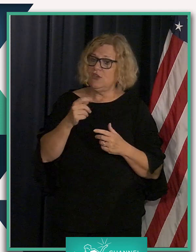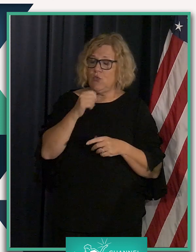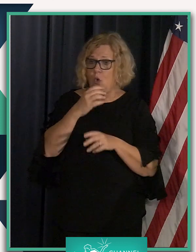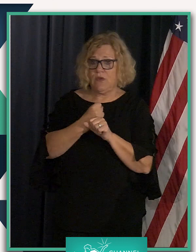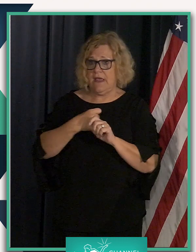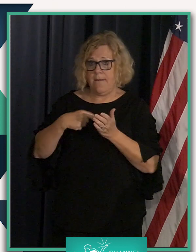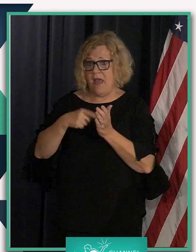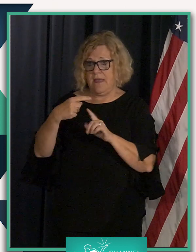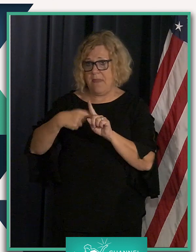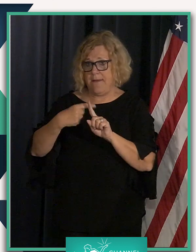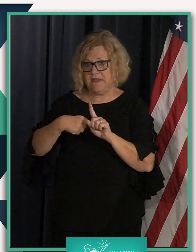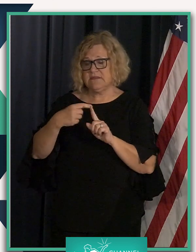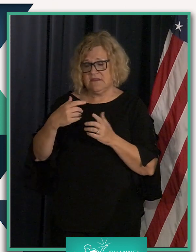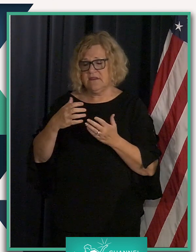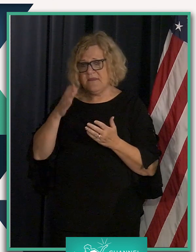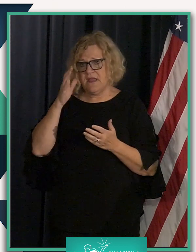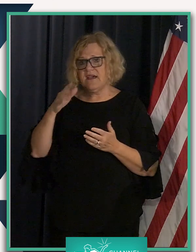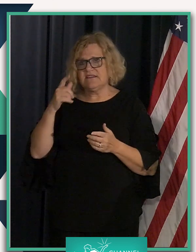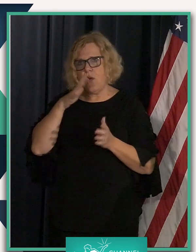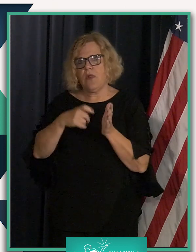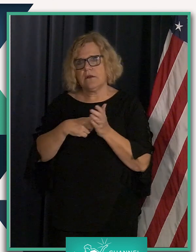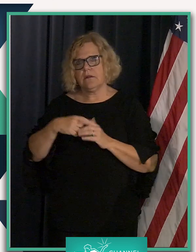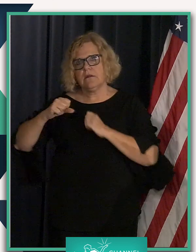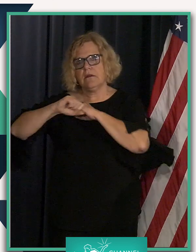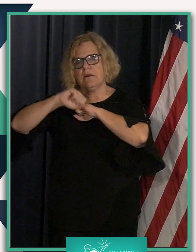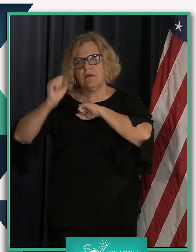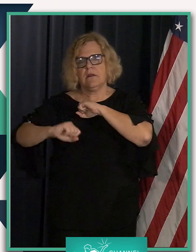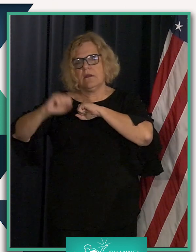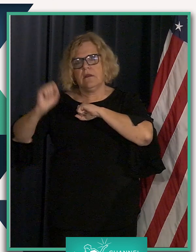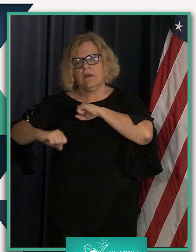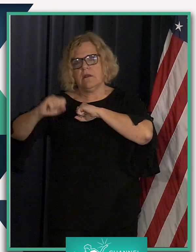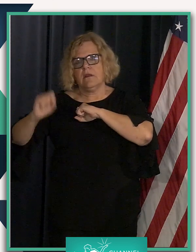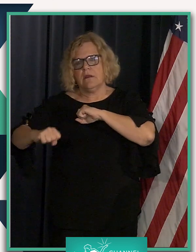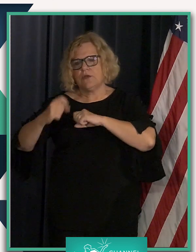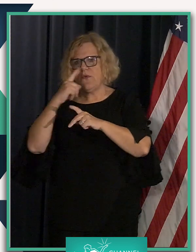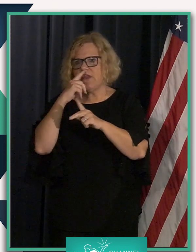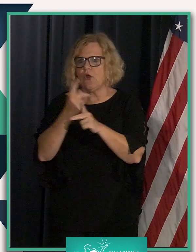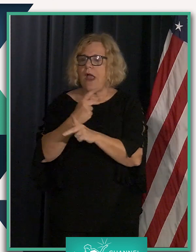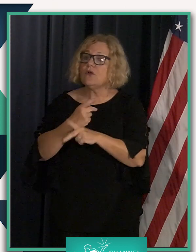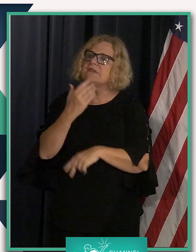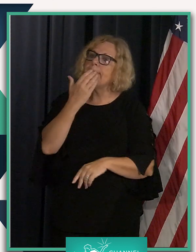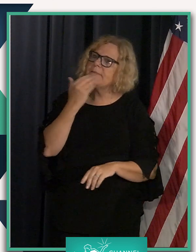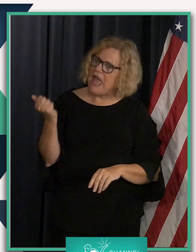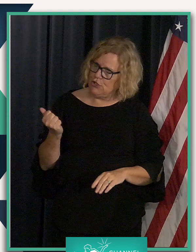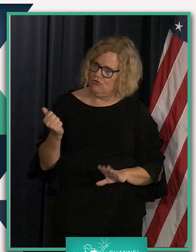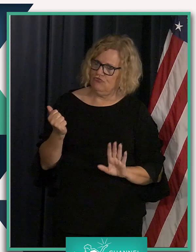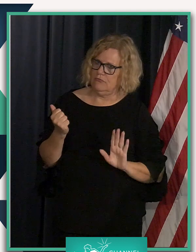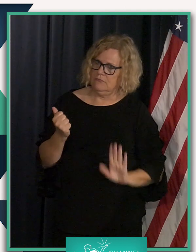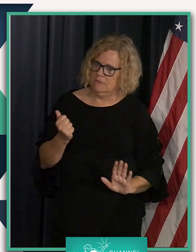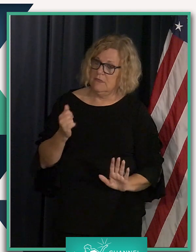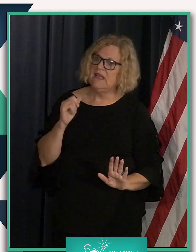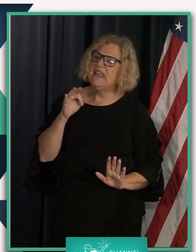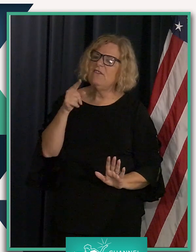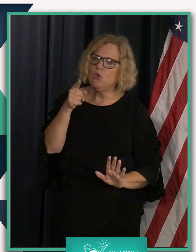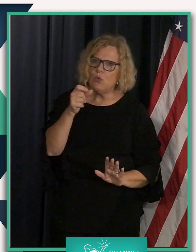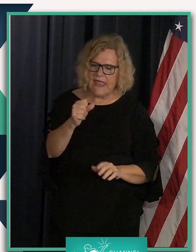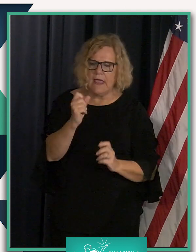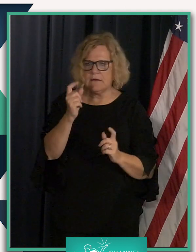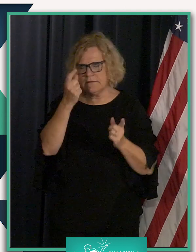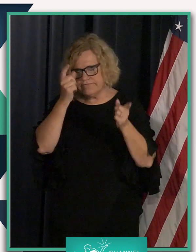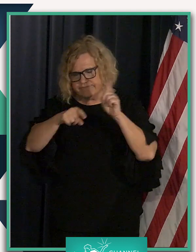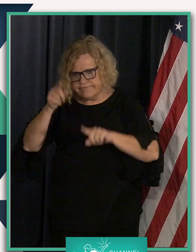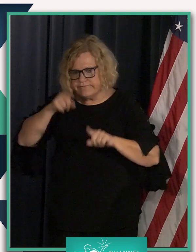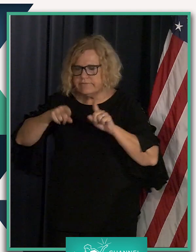monthly payments because the IRS is going to take who knows how long to figure it out. We are so much better off if you can work it